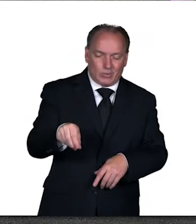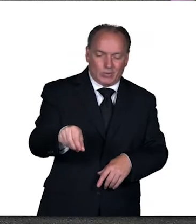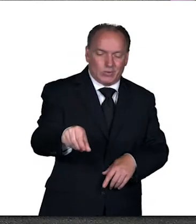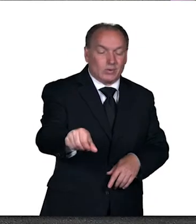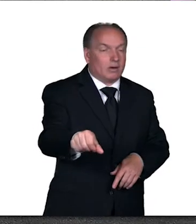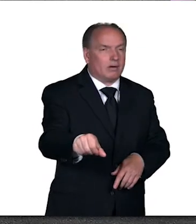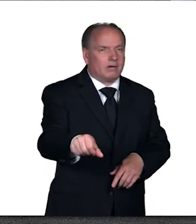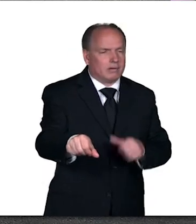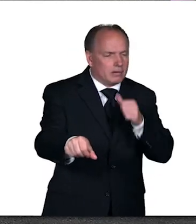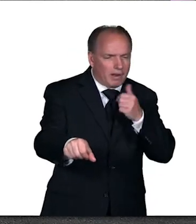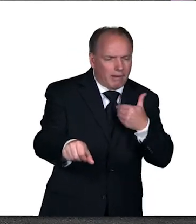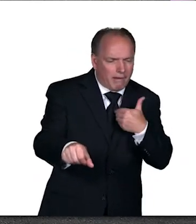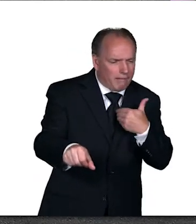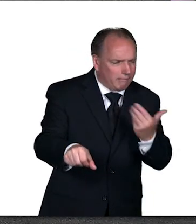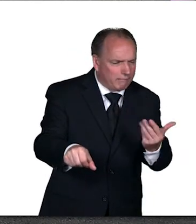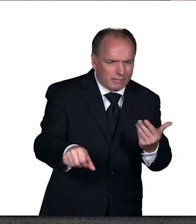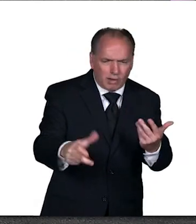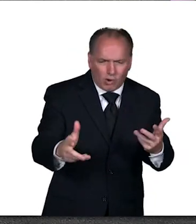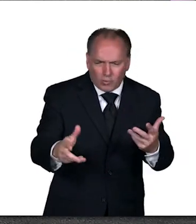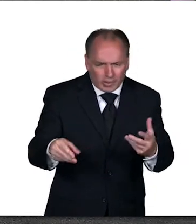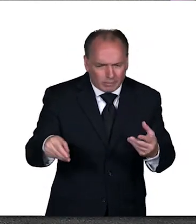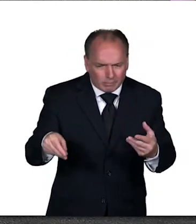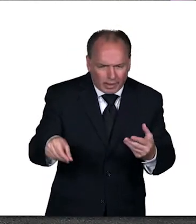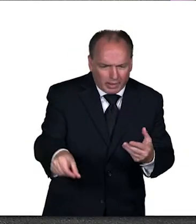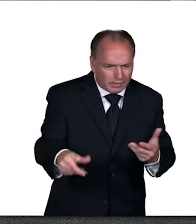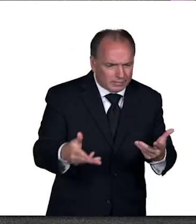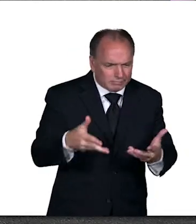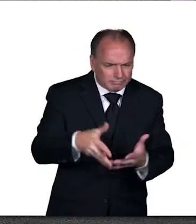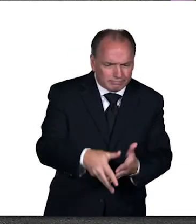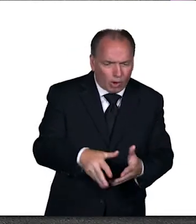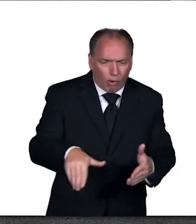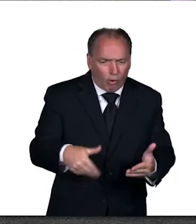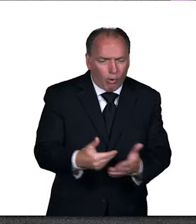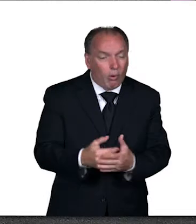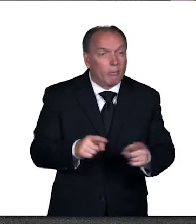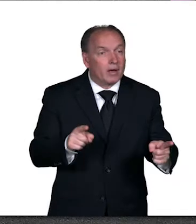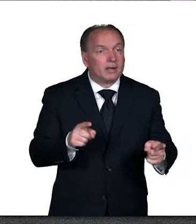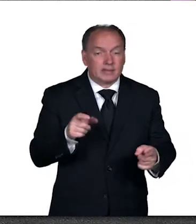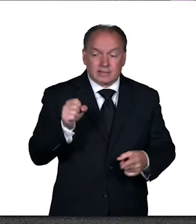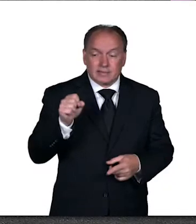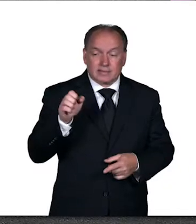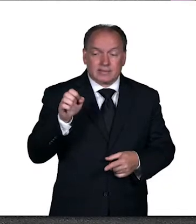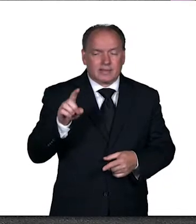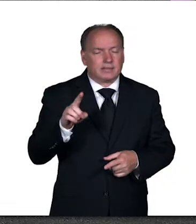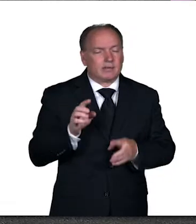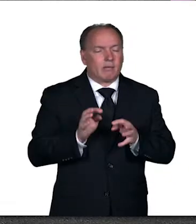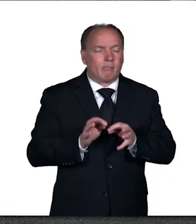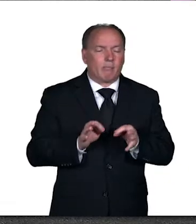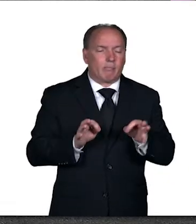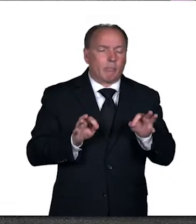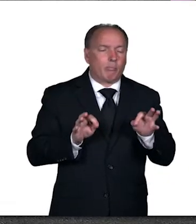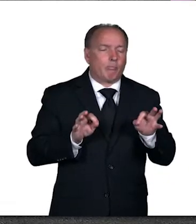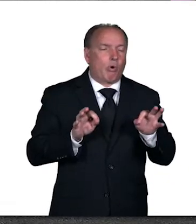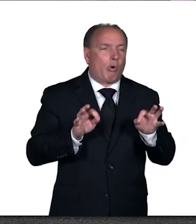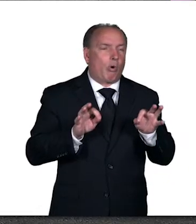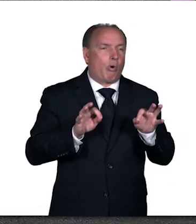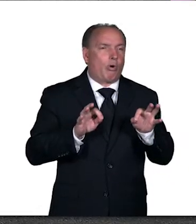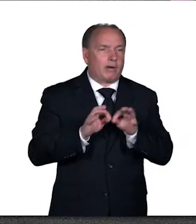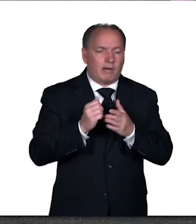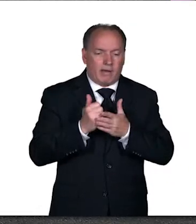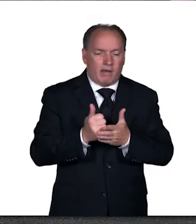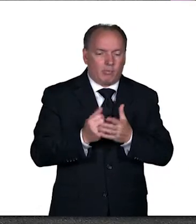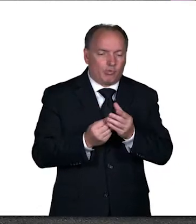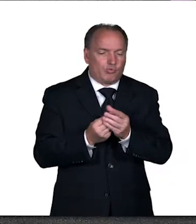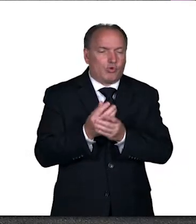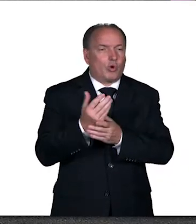me right now because all of my seeds are planted, but the seeds are important to help grow